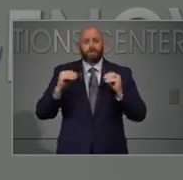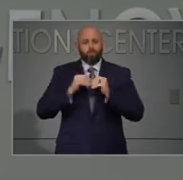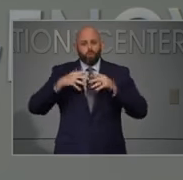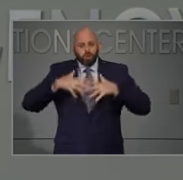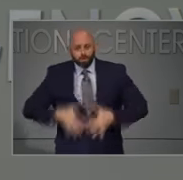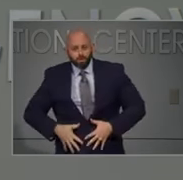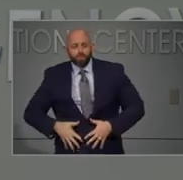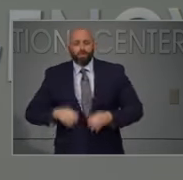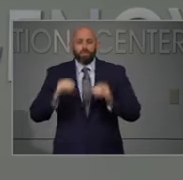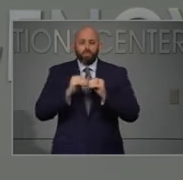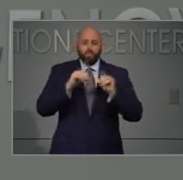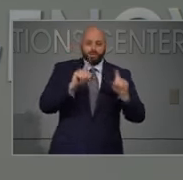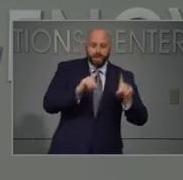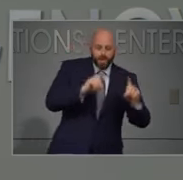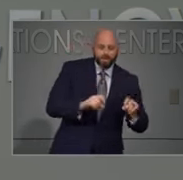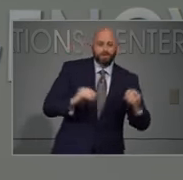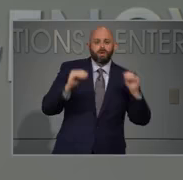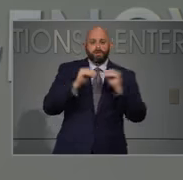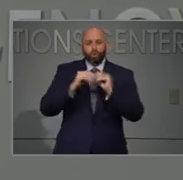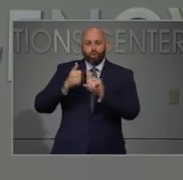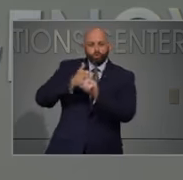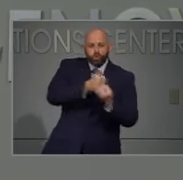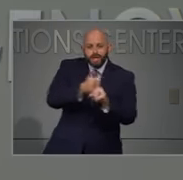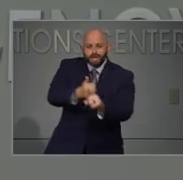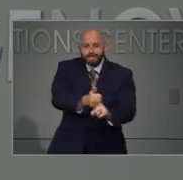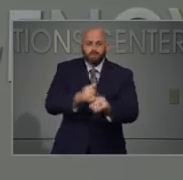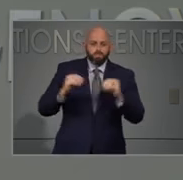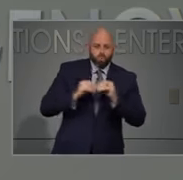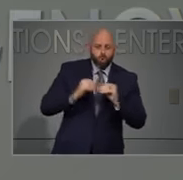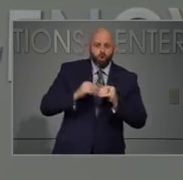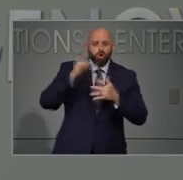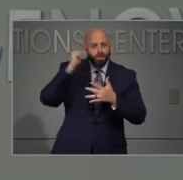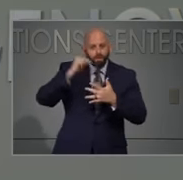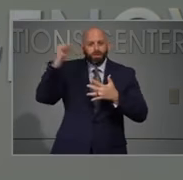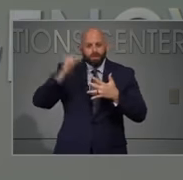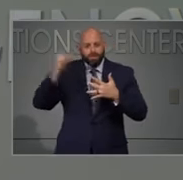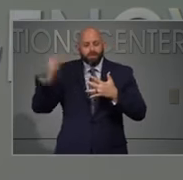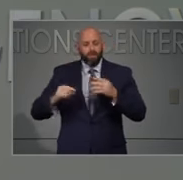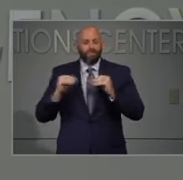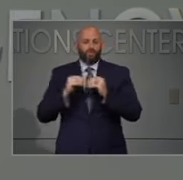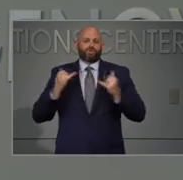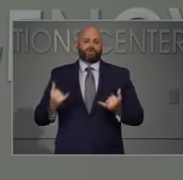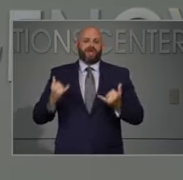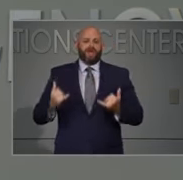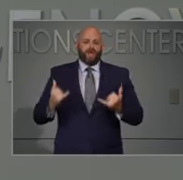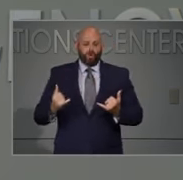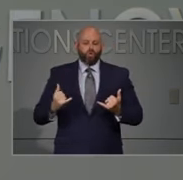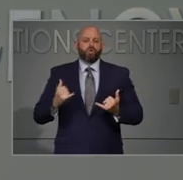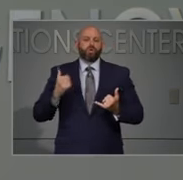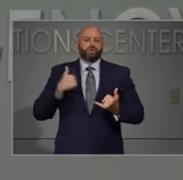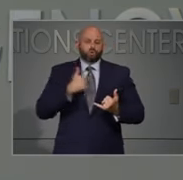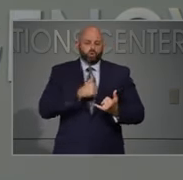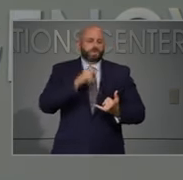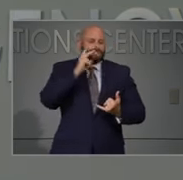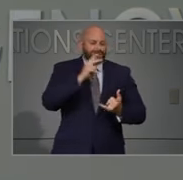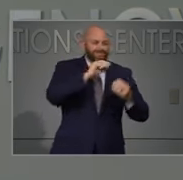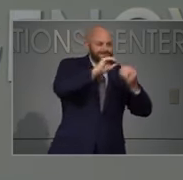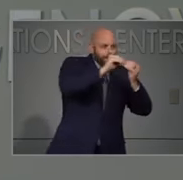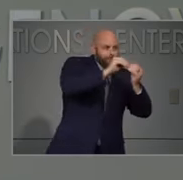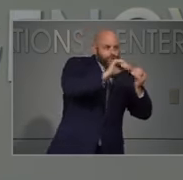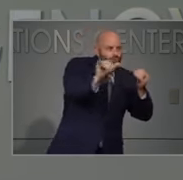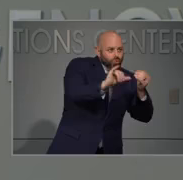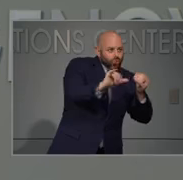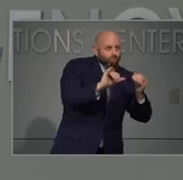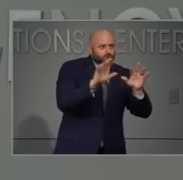tracing. Those are all good things for us to be able to respond. So as we look at not just those capabilities, but then we look at how those metrics layer on top